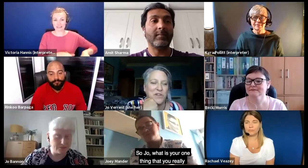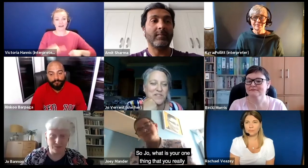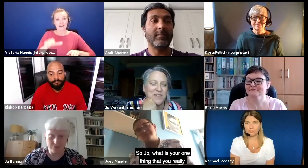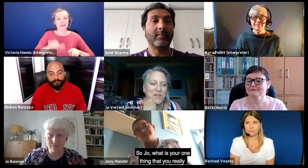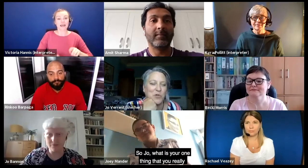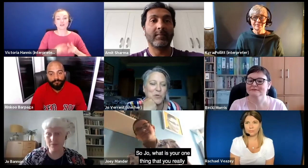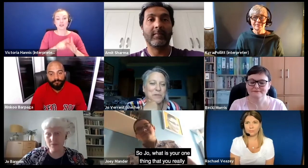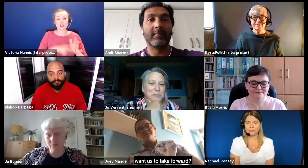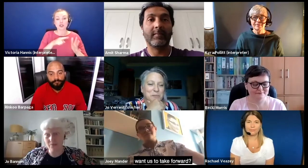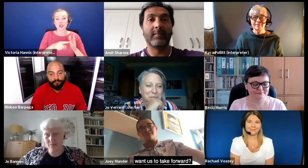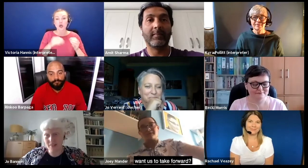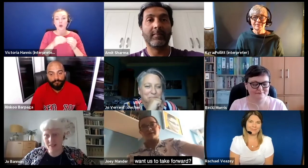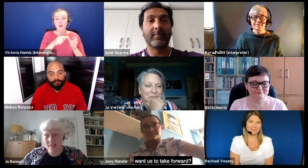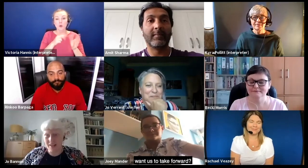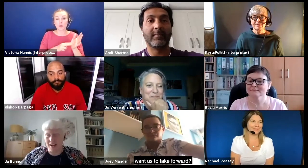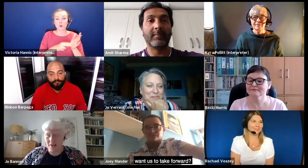really want us to take forward?